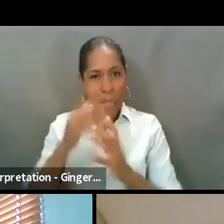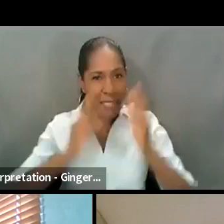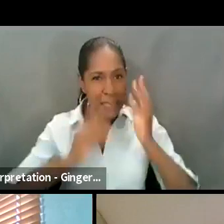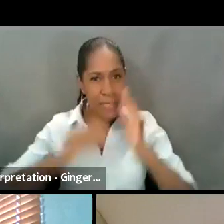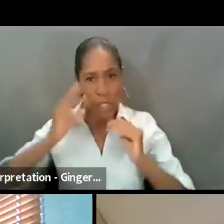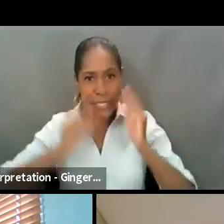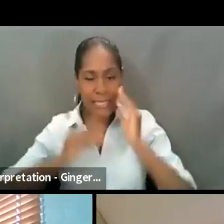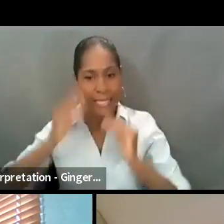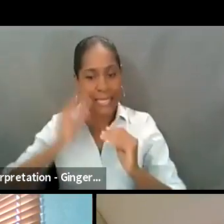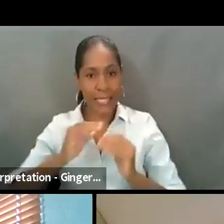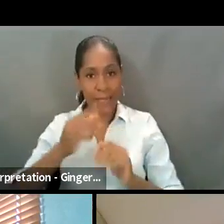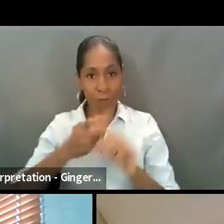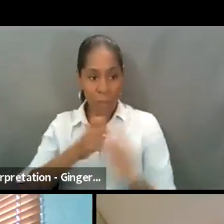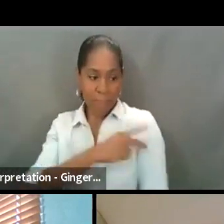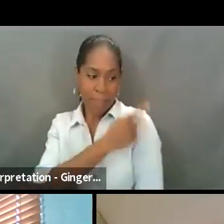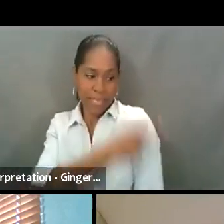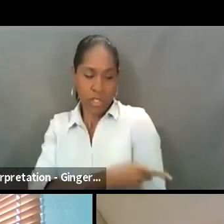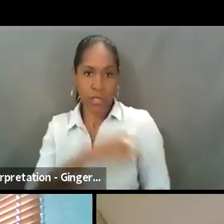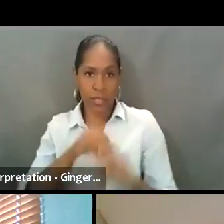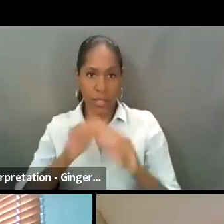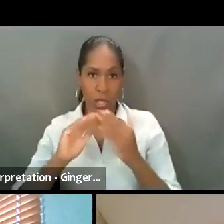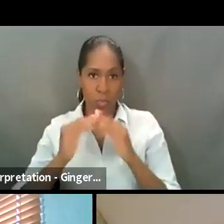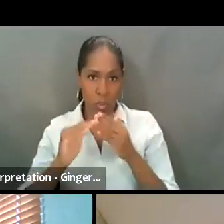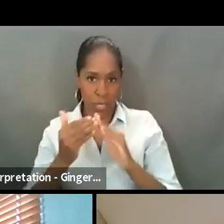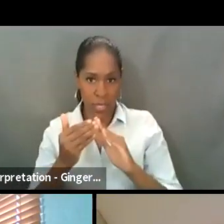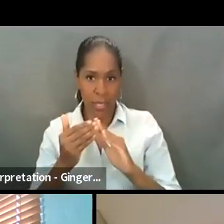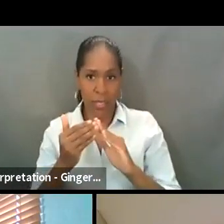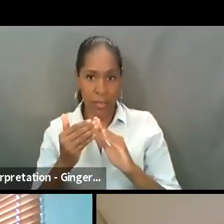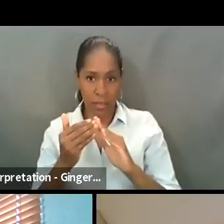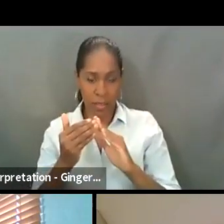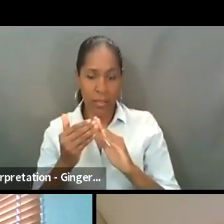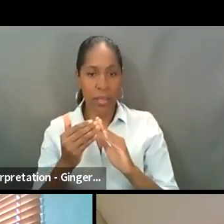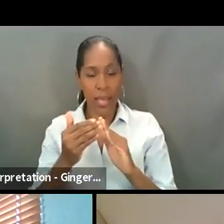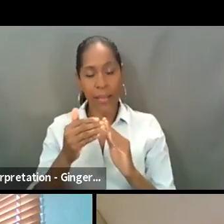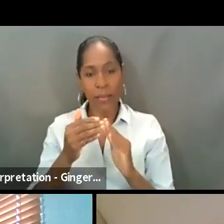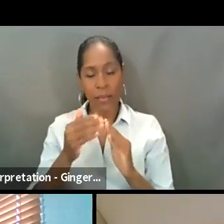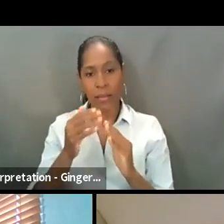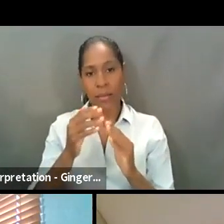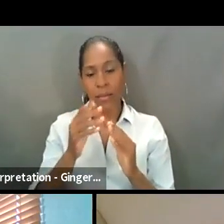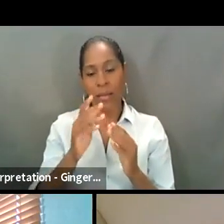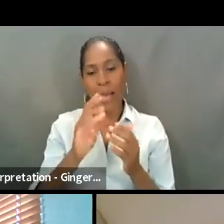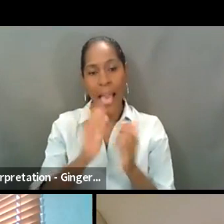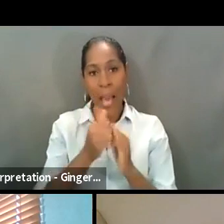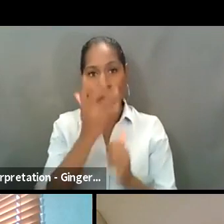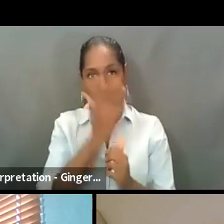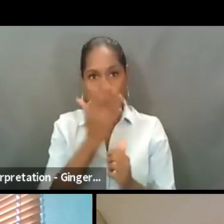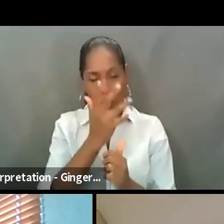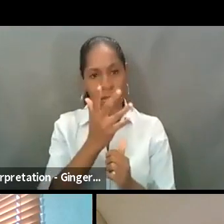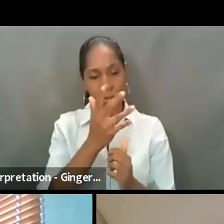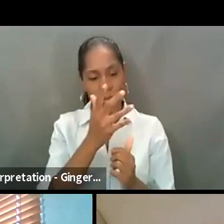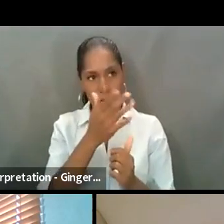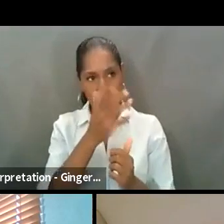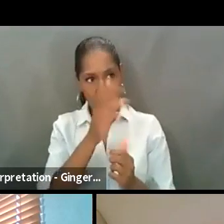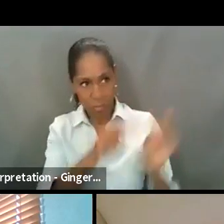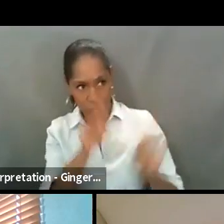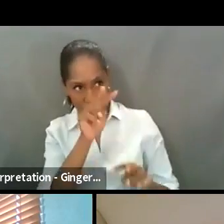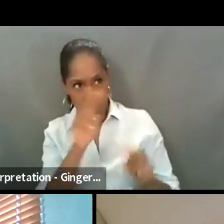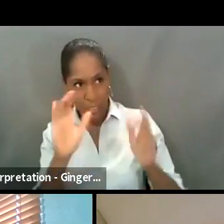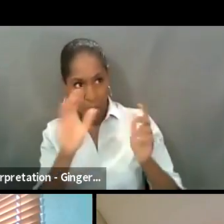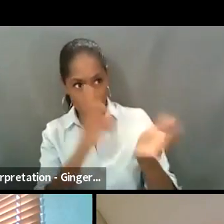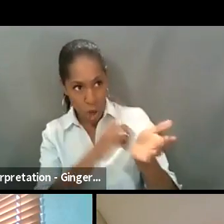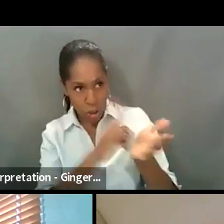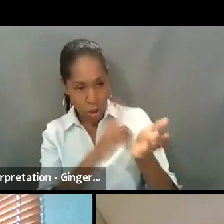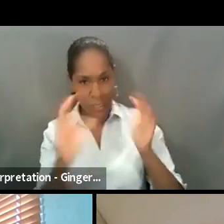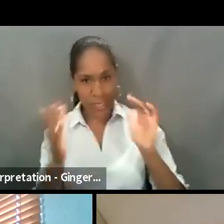patients and my community and what it means to be a doctor. And in a lot of ways, I've been observing as much as